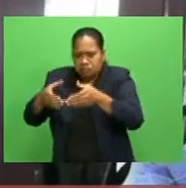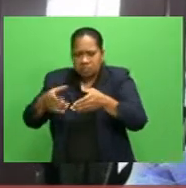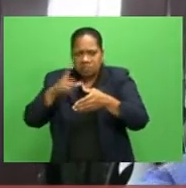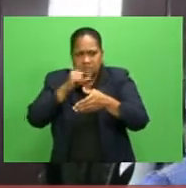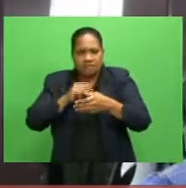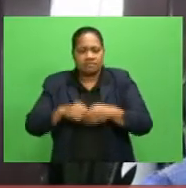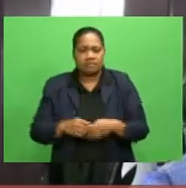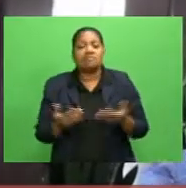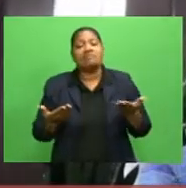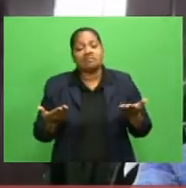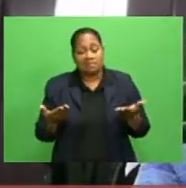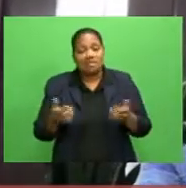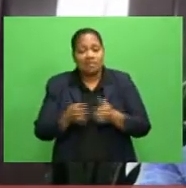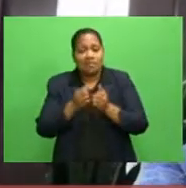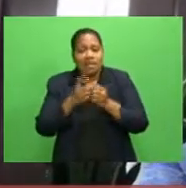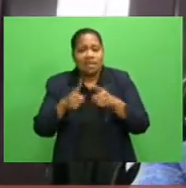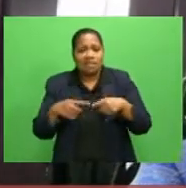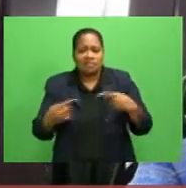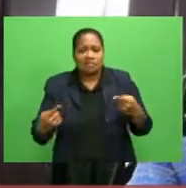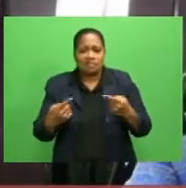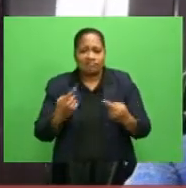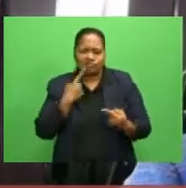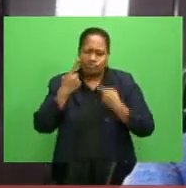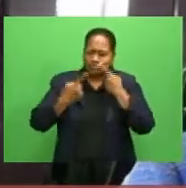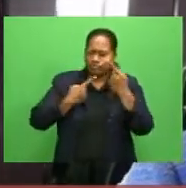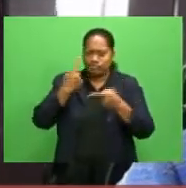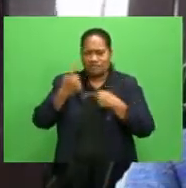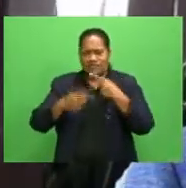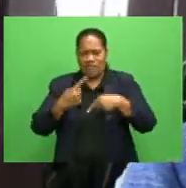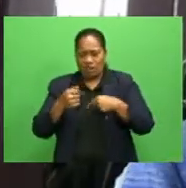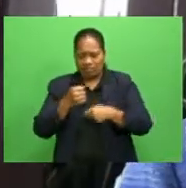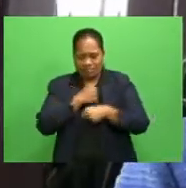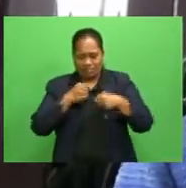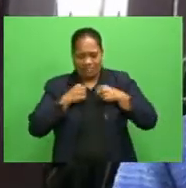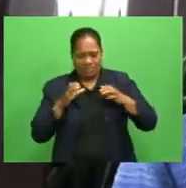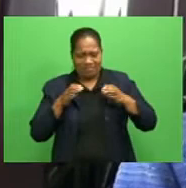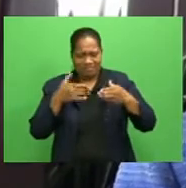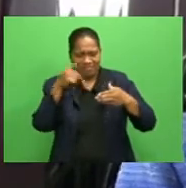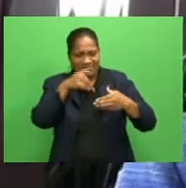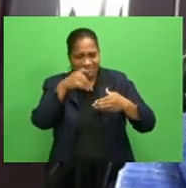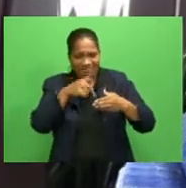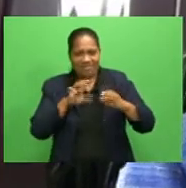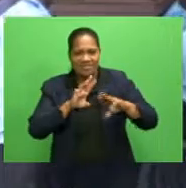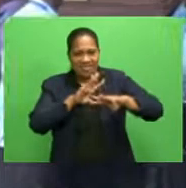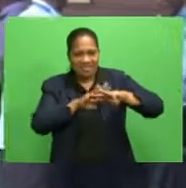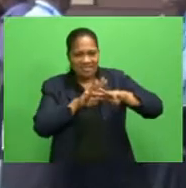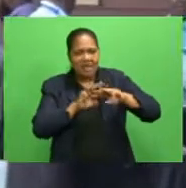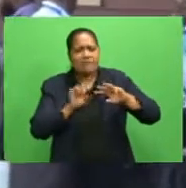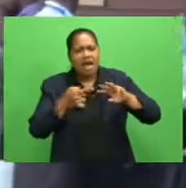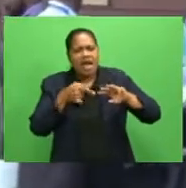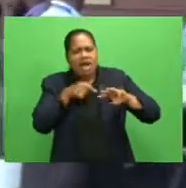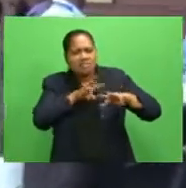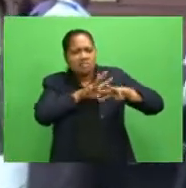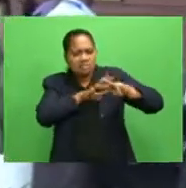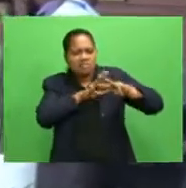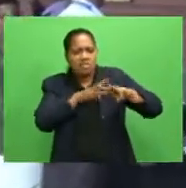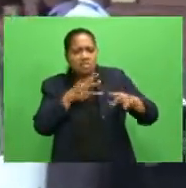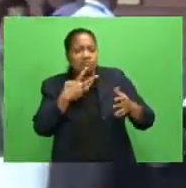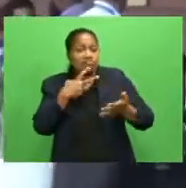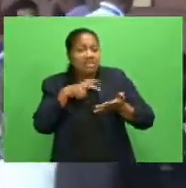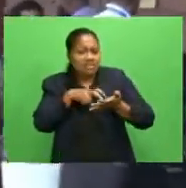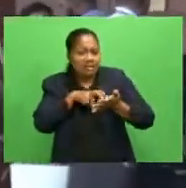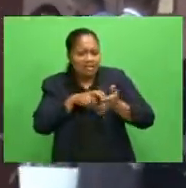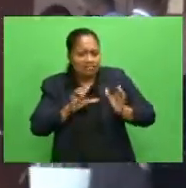party, and I guess time will tell, but you know, SODELPA is still very much the registered party,